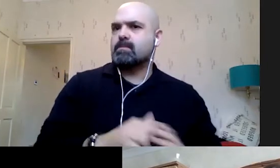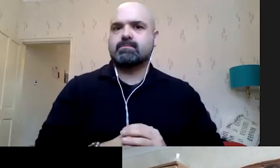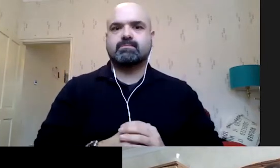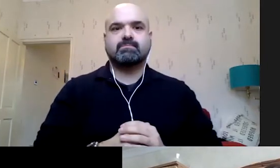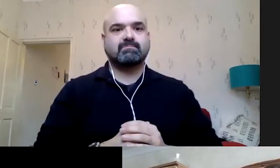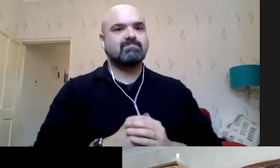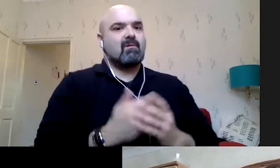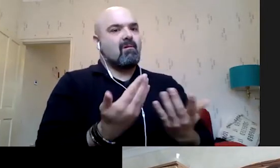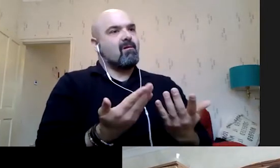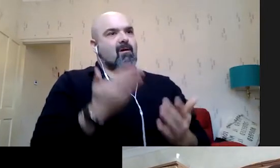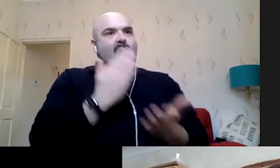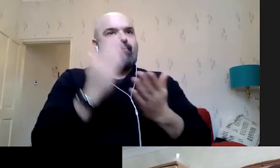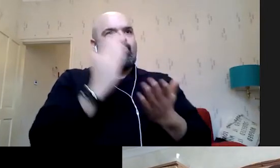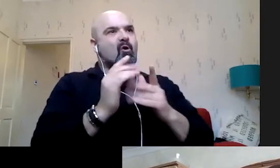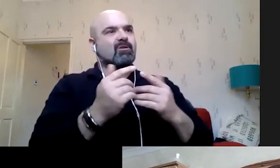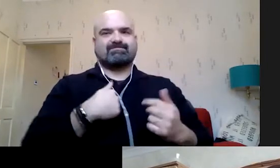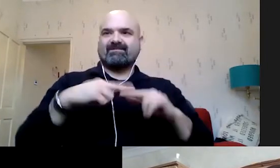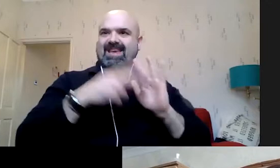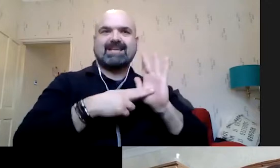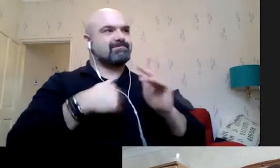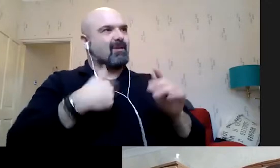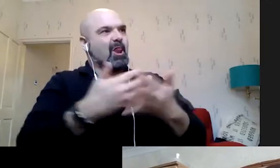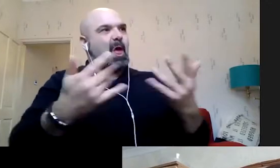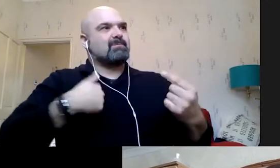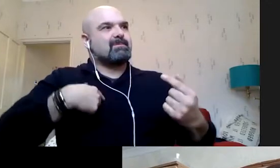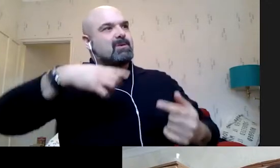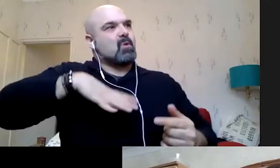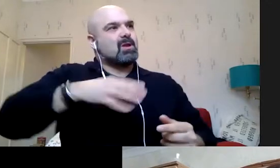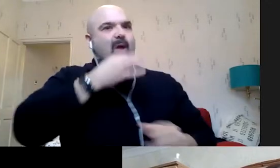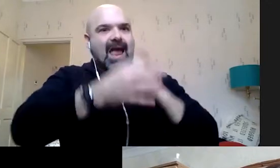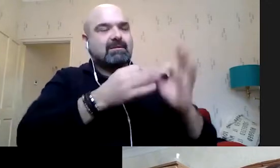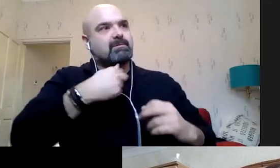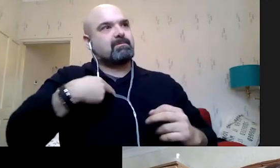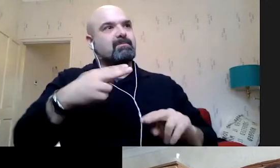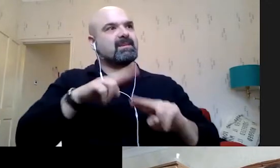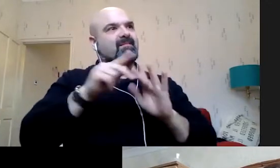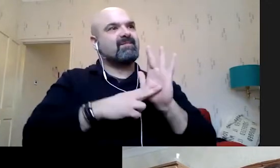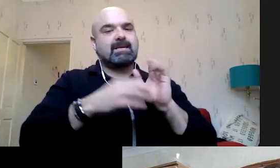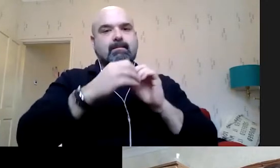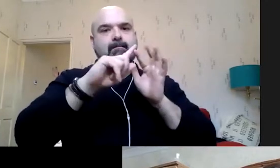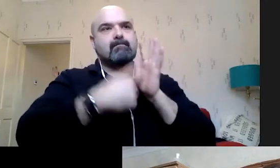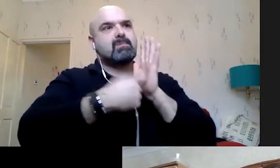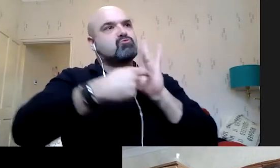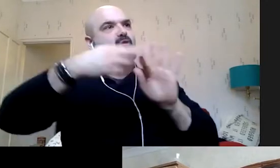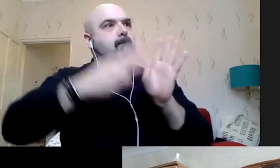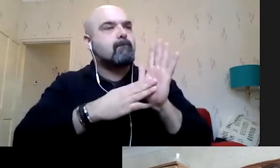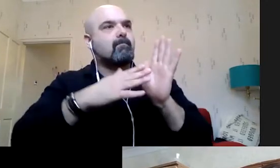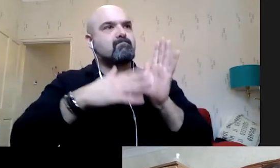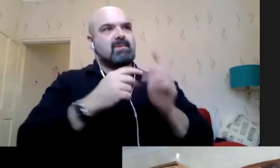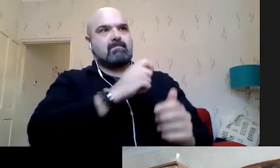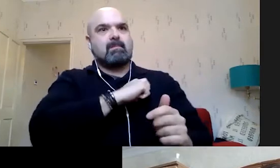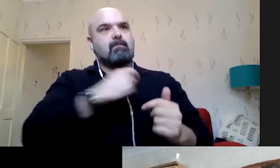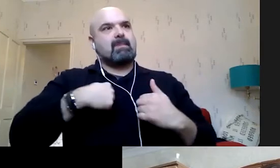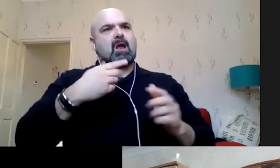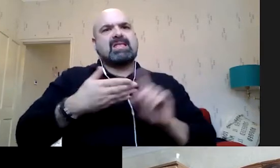of course. And there's loads of things I'd want to ask you as well. Hi, I'm Finlay Bertram. I'm a member of the Welsh Youth Parliament for Newport West. I identify as he,